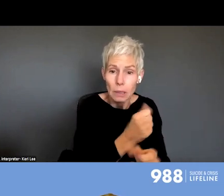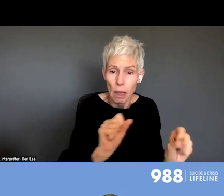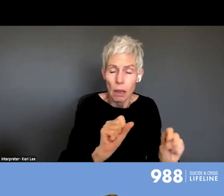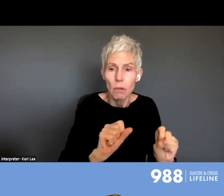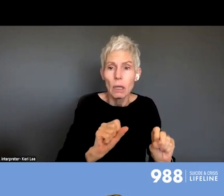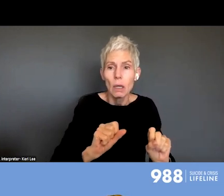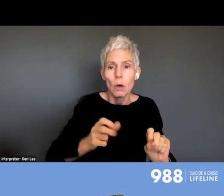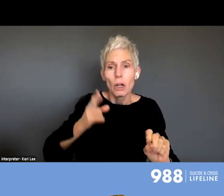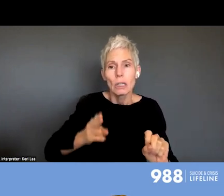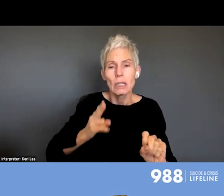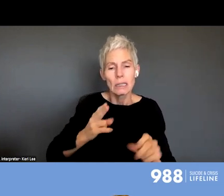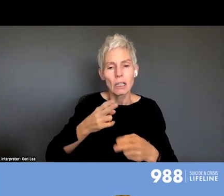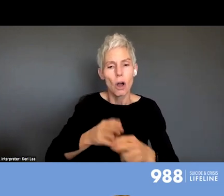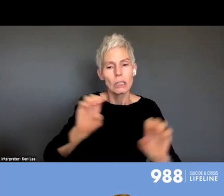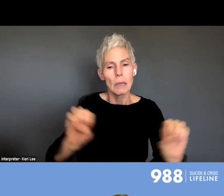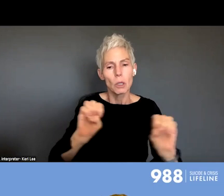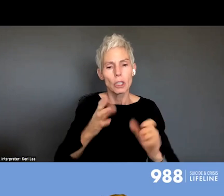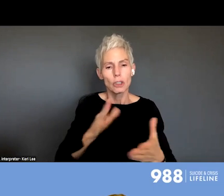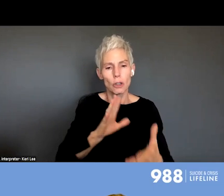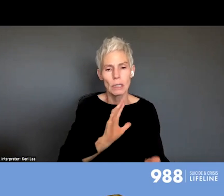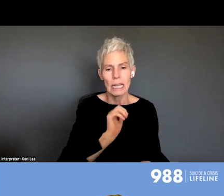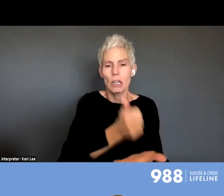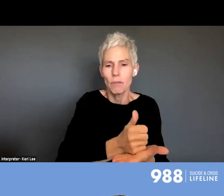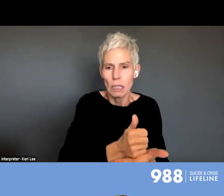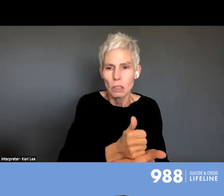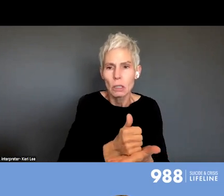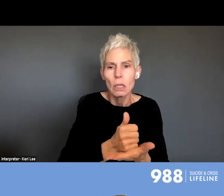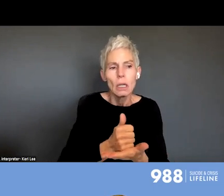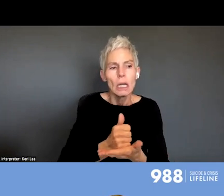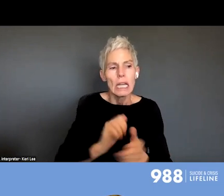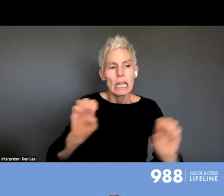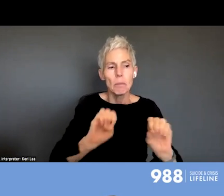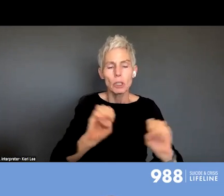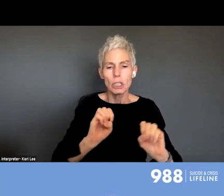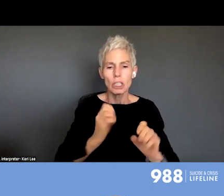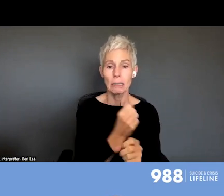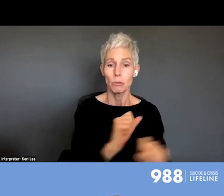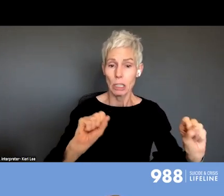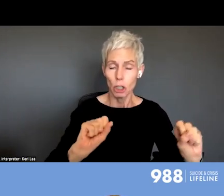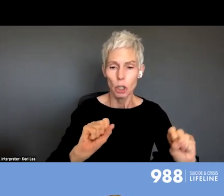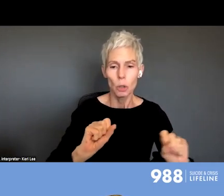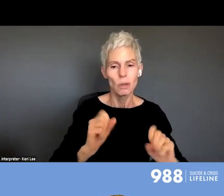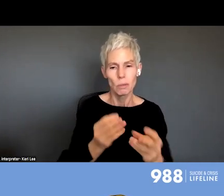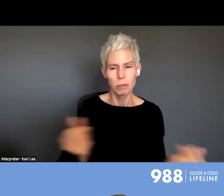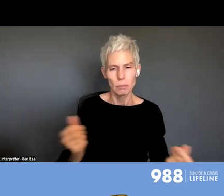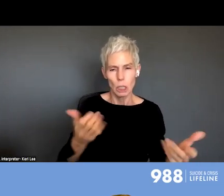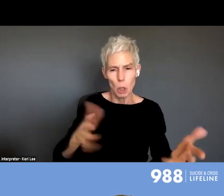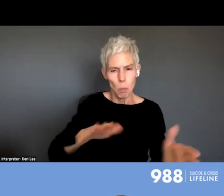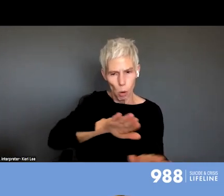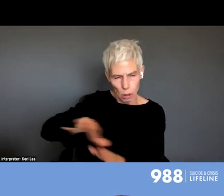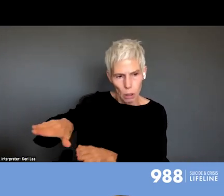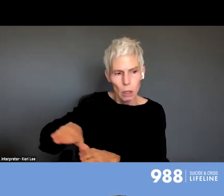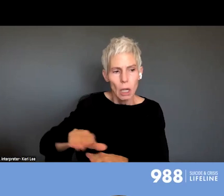now call emergency service interventions. So we've retired the use of the term emergency rescues. So if you hear me say emergency service interventions, I'm referring